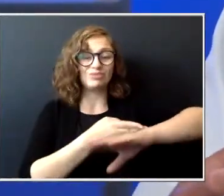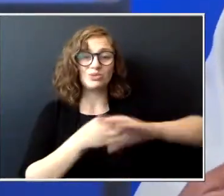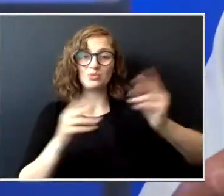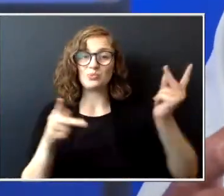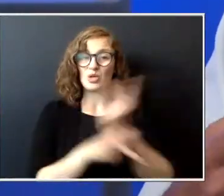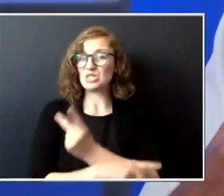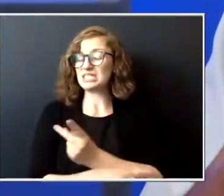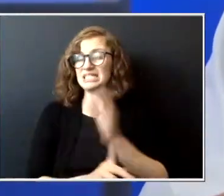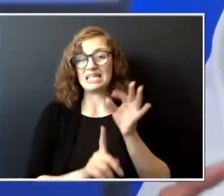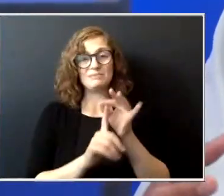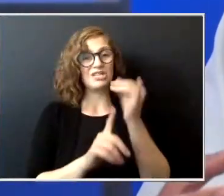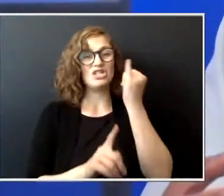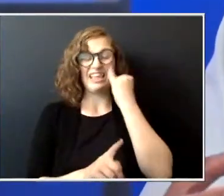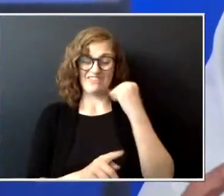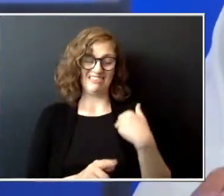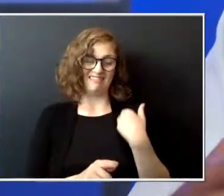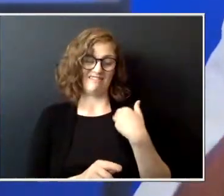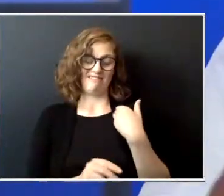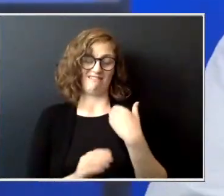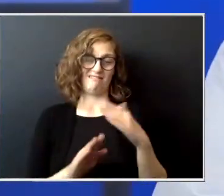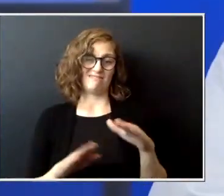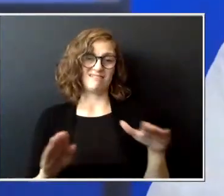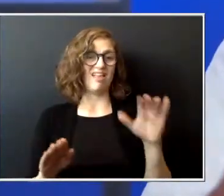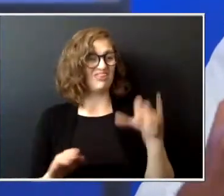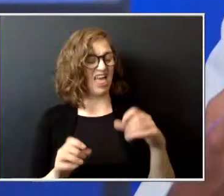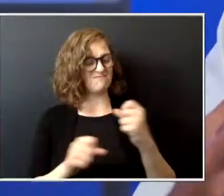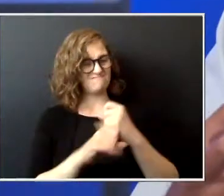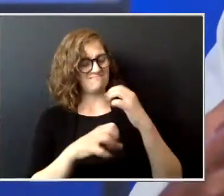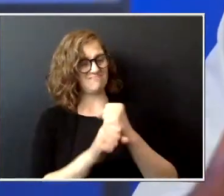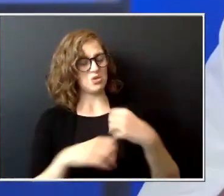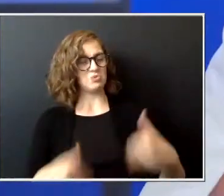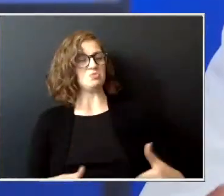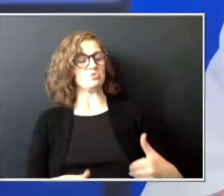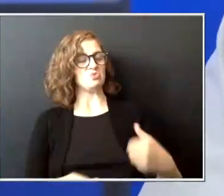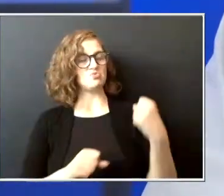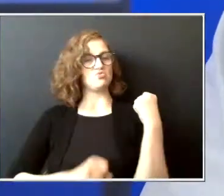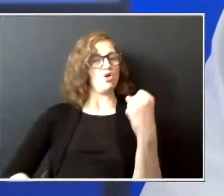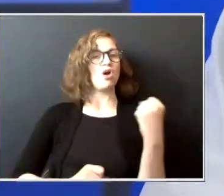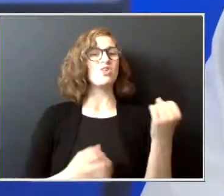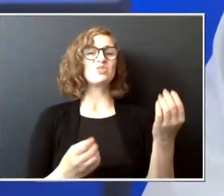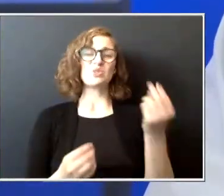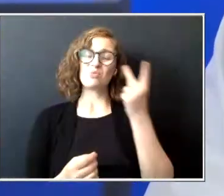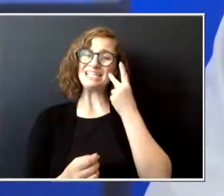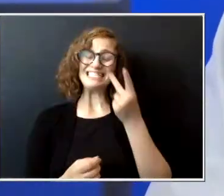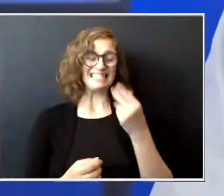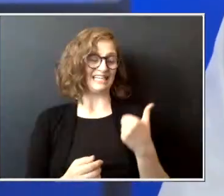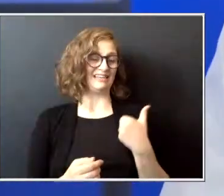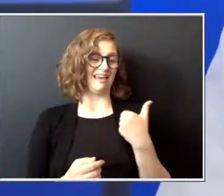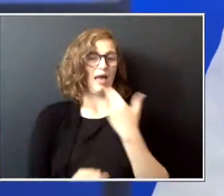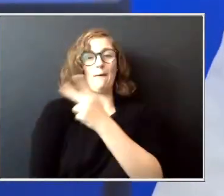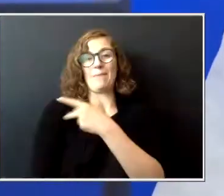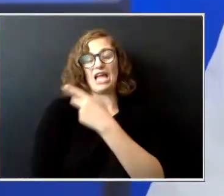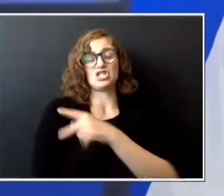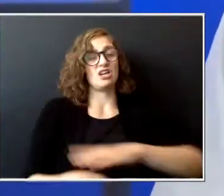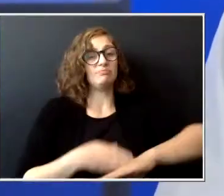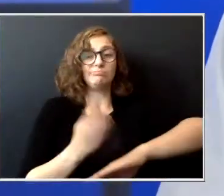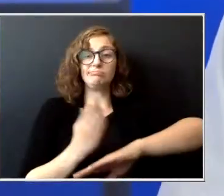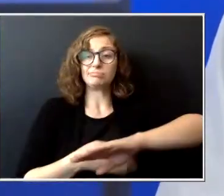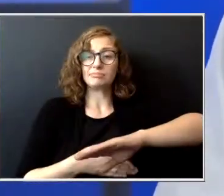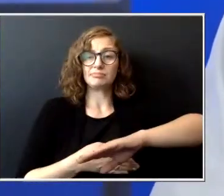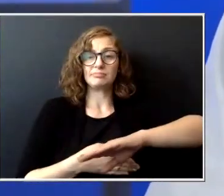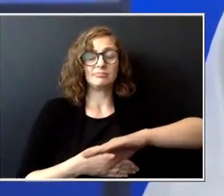is such that we have had patients, young patients, losing entire hand because of those. So again,